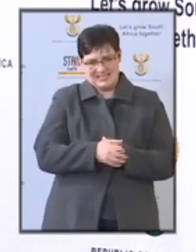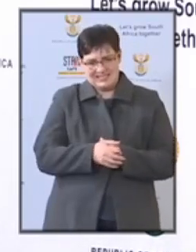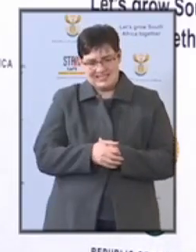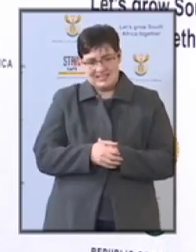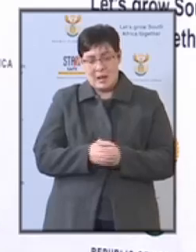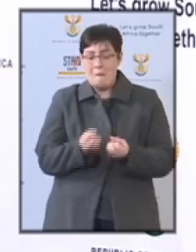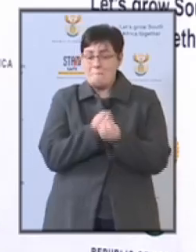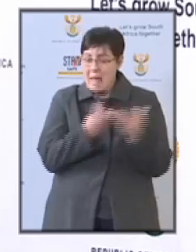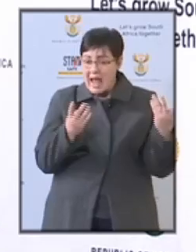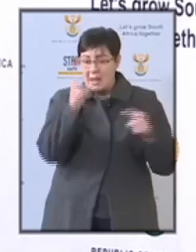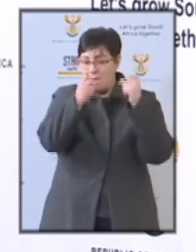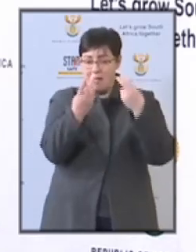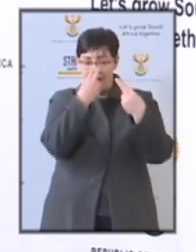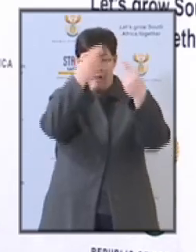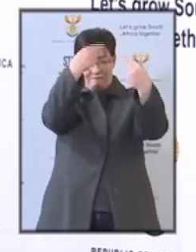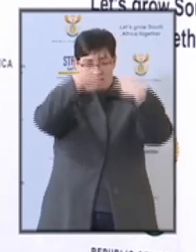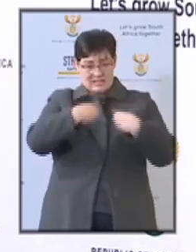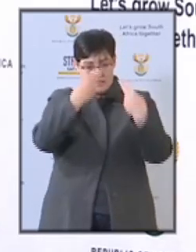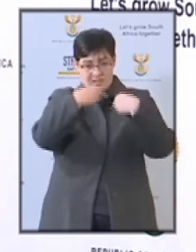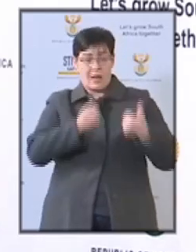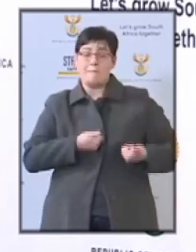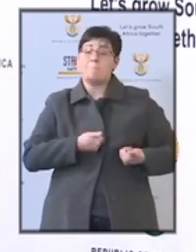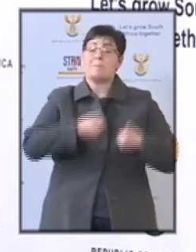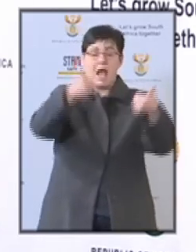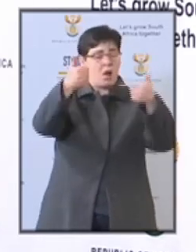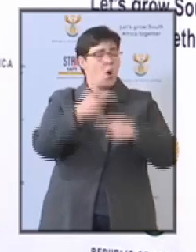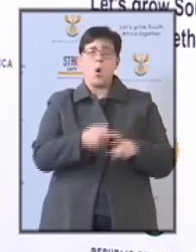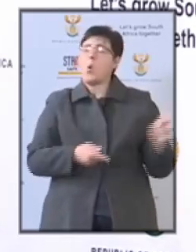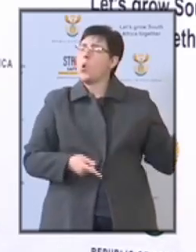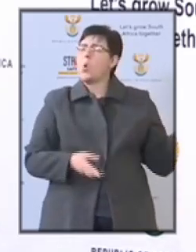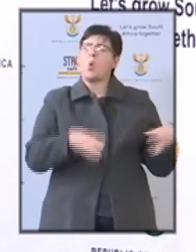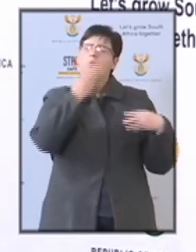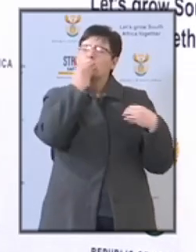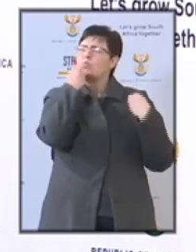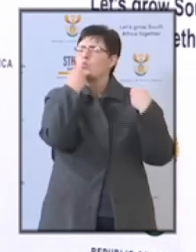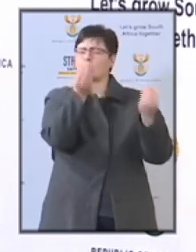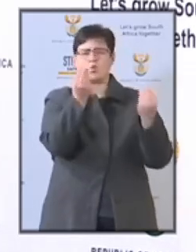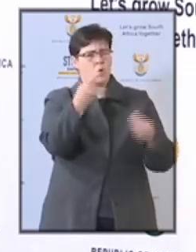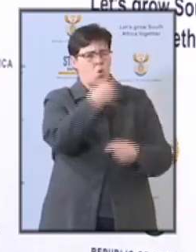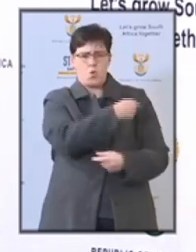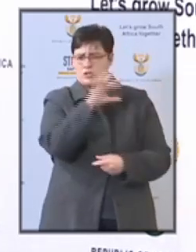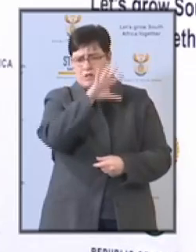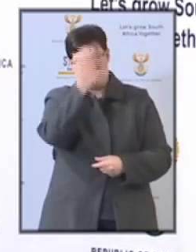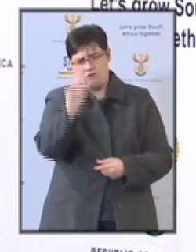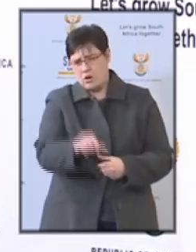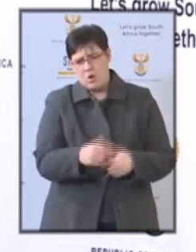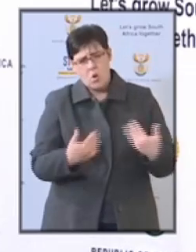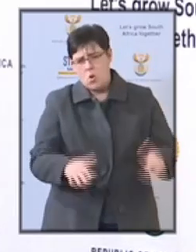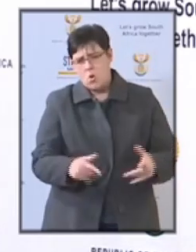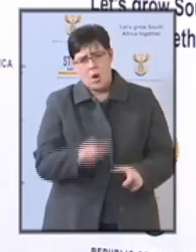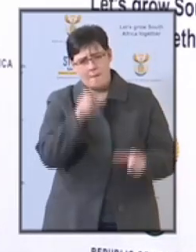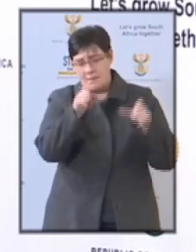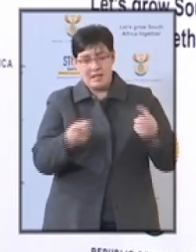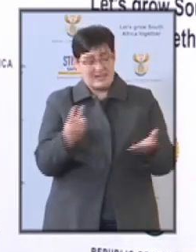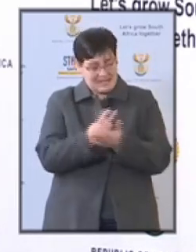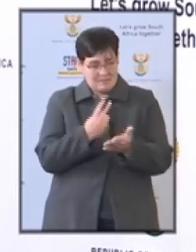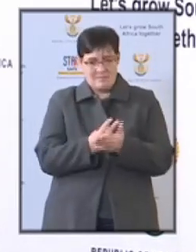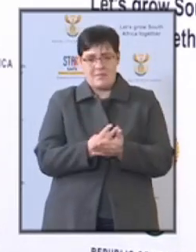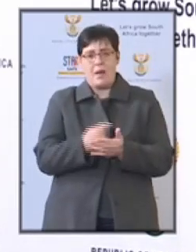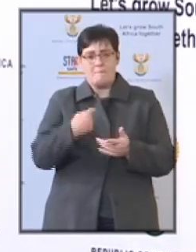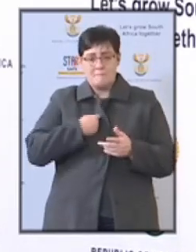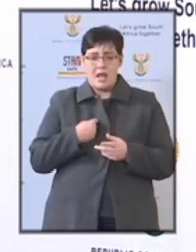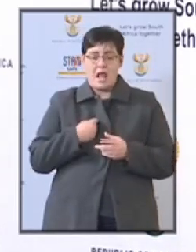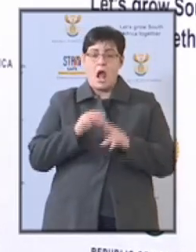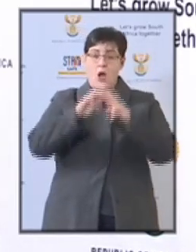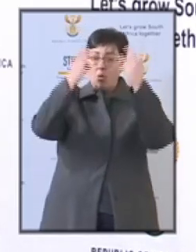many who have been here, who have left, have carried the message to say, somebody must come. I'm one of the people in terms of